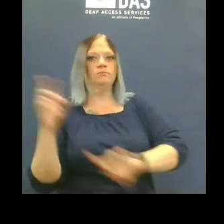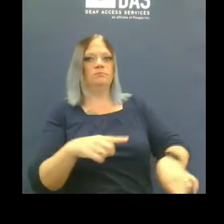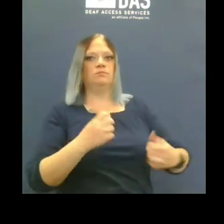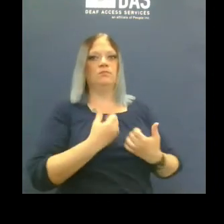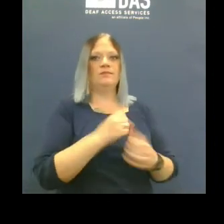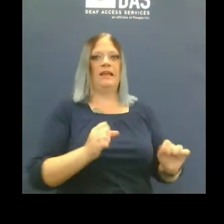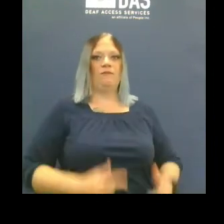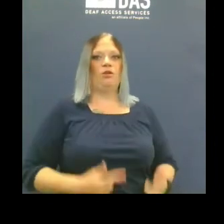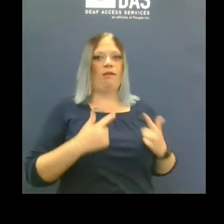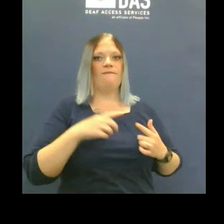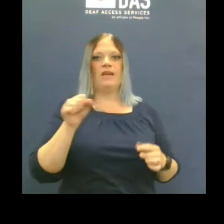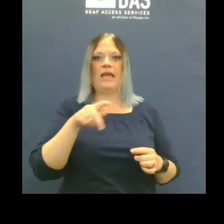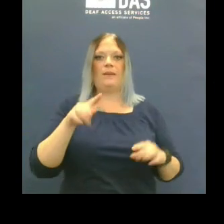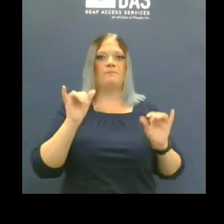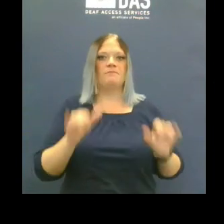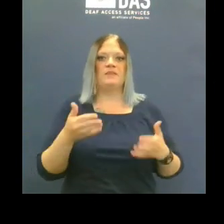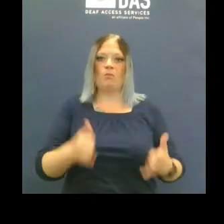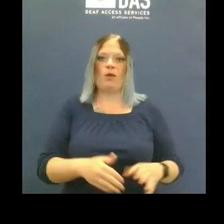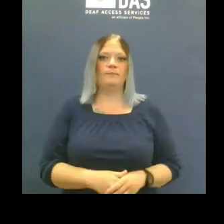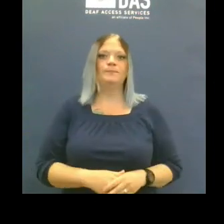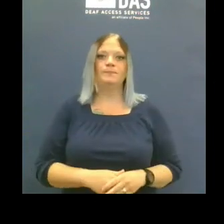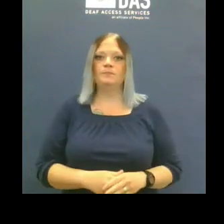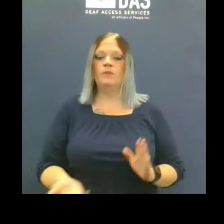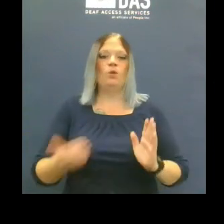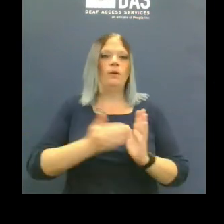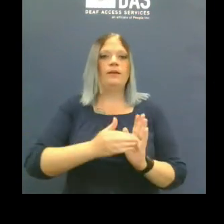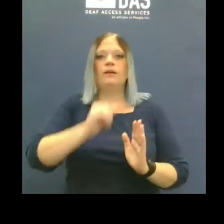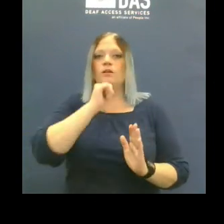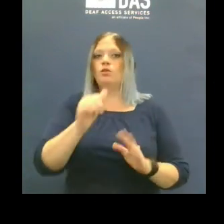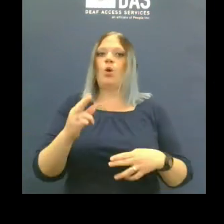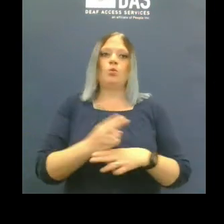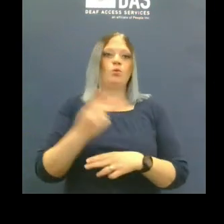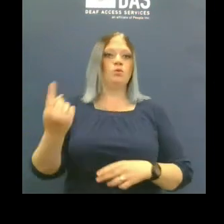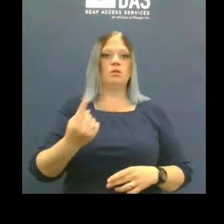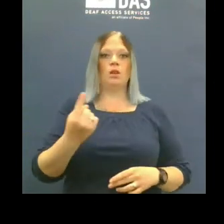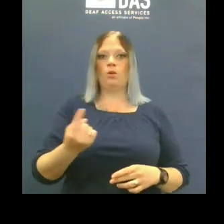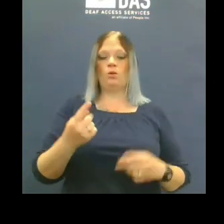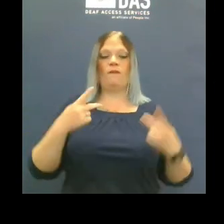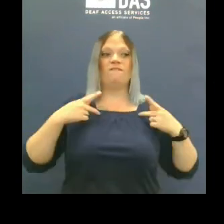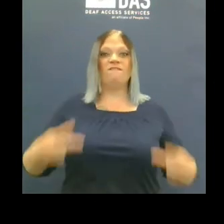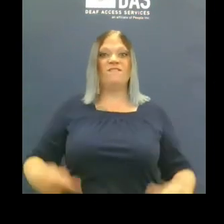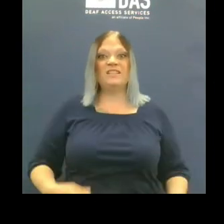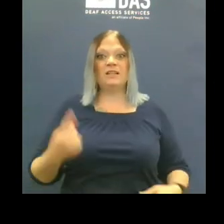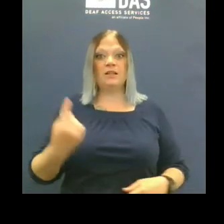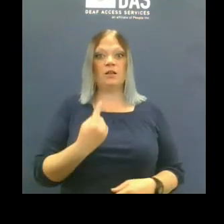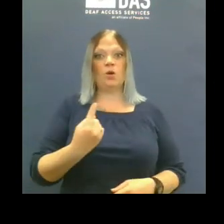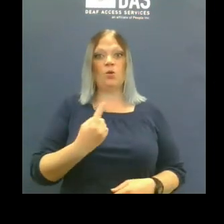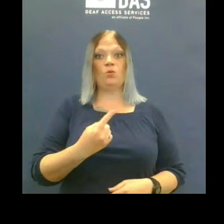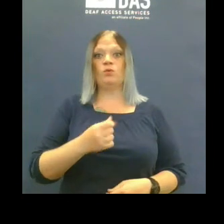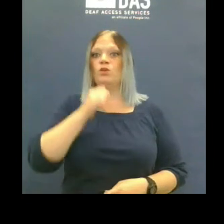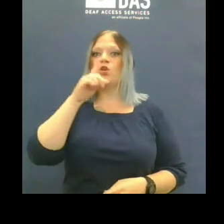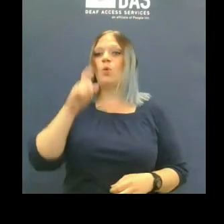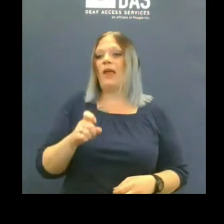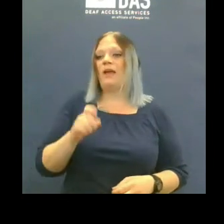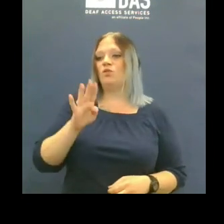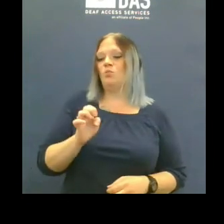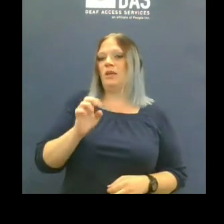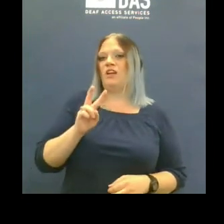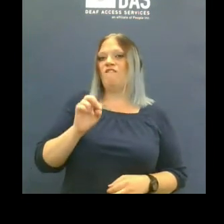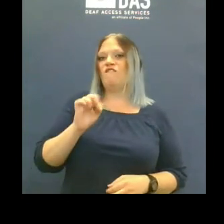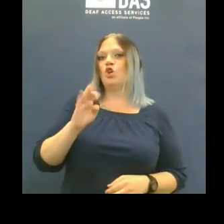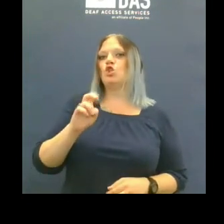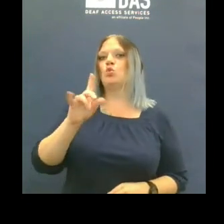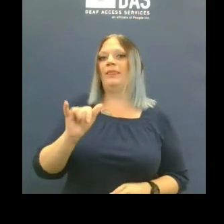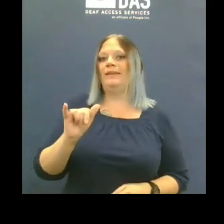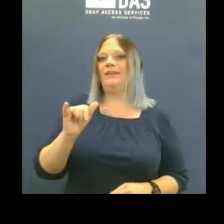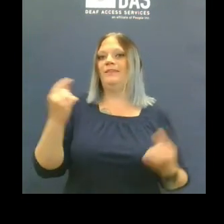the app works the same way. So again, don't use alone. Even if you are physically alone, you do not have to be virtually alone. So please